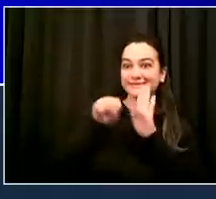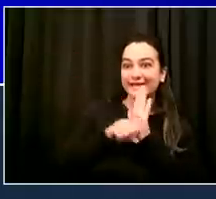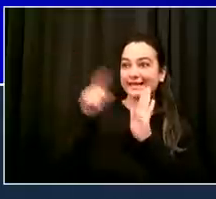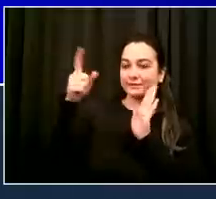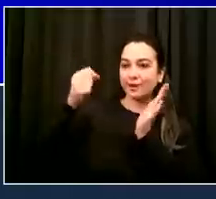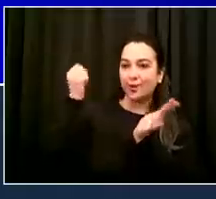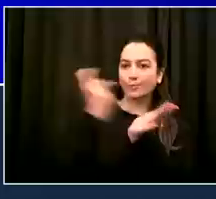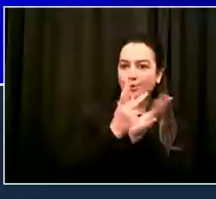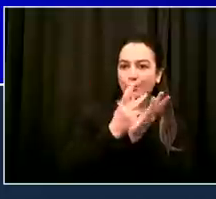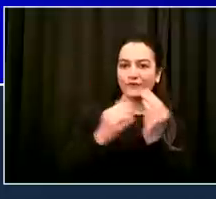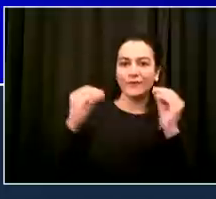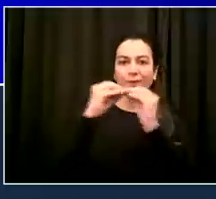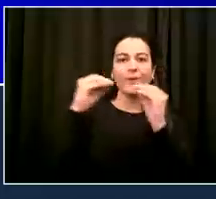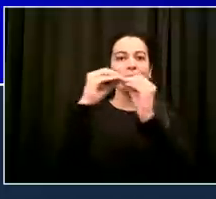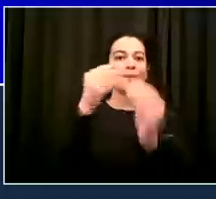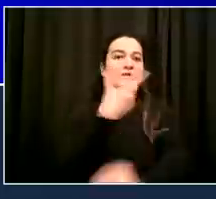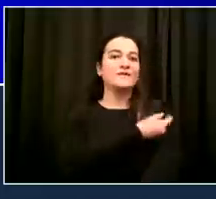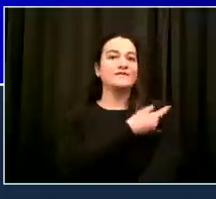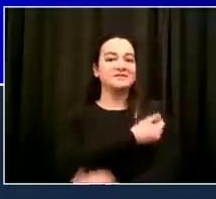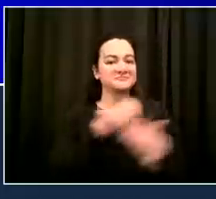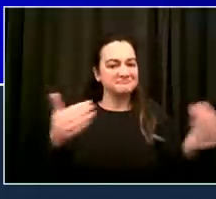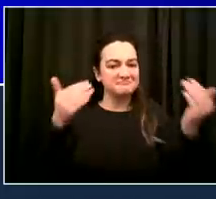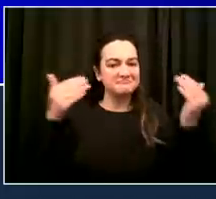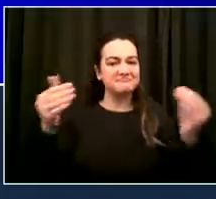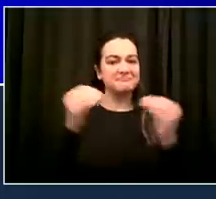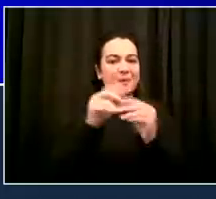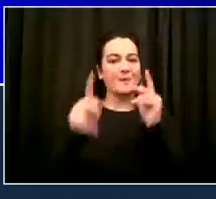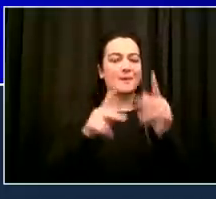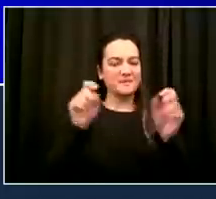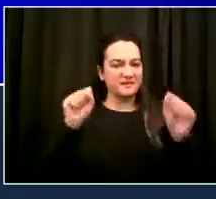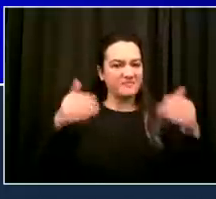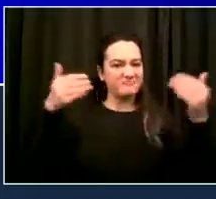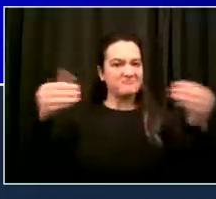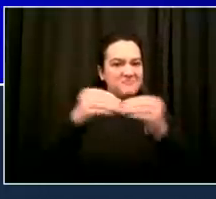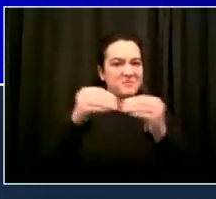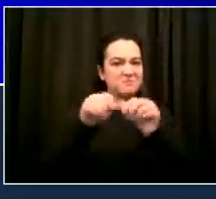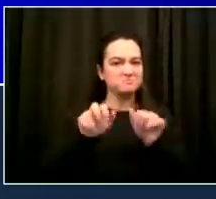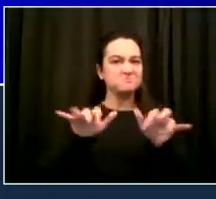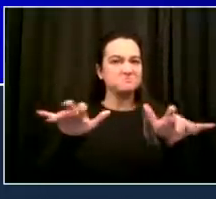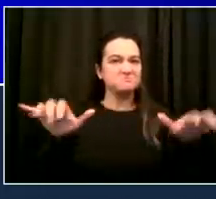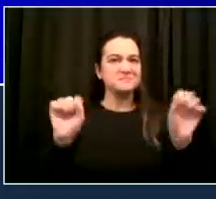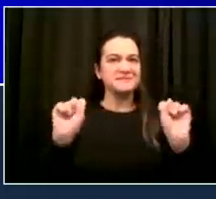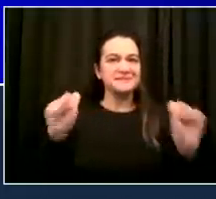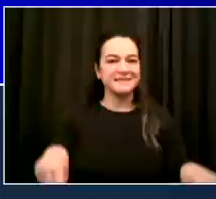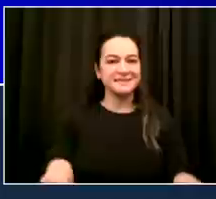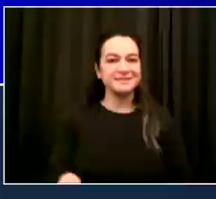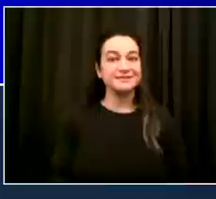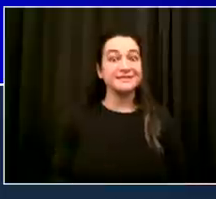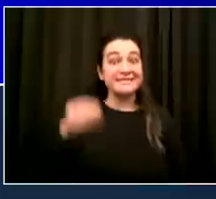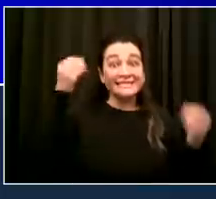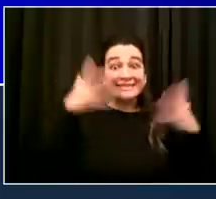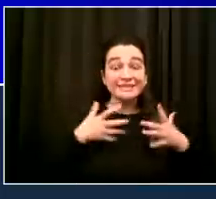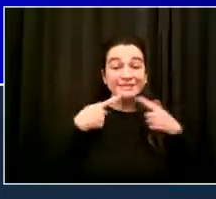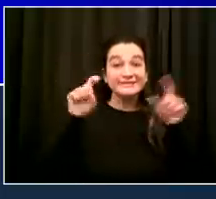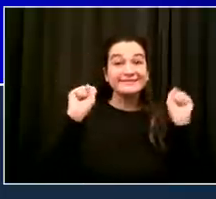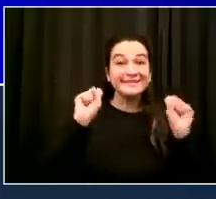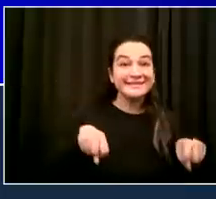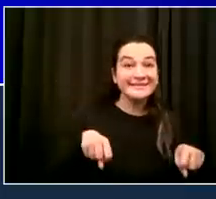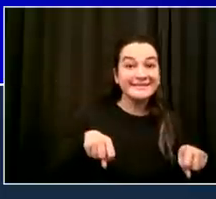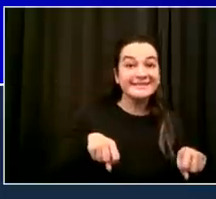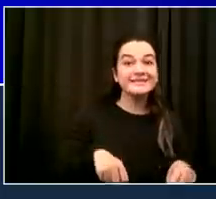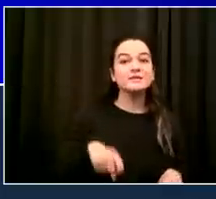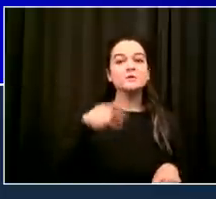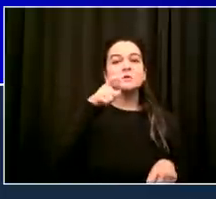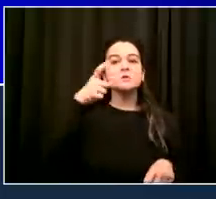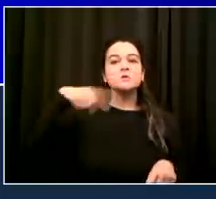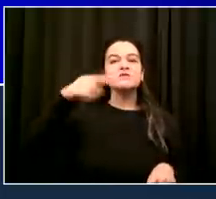first responders, our essential workers, our teachers and school staff, we're reaching them all right now. It is an incredible feeling. And what I heard in